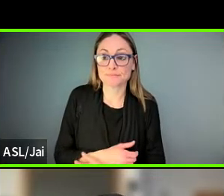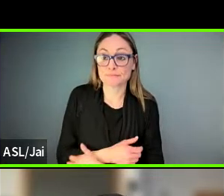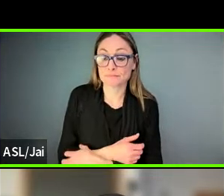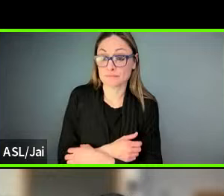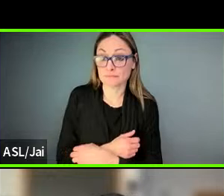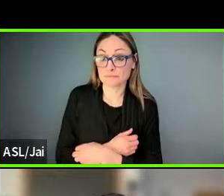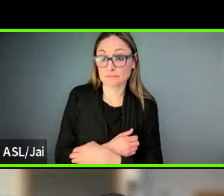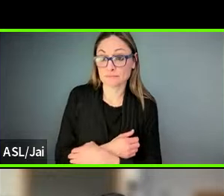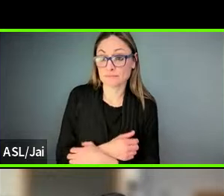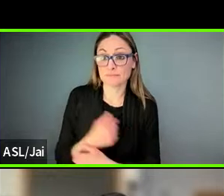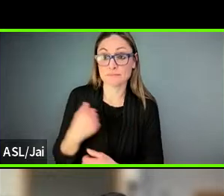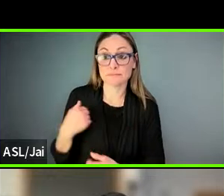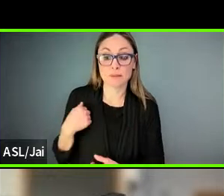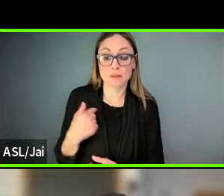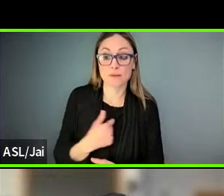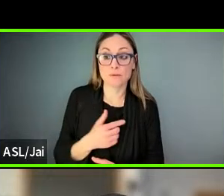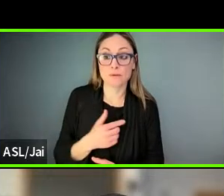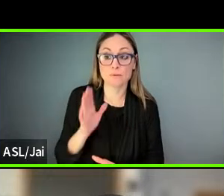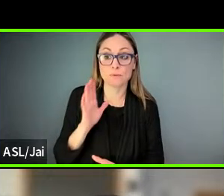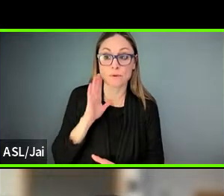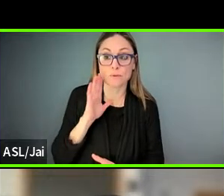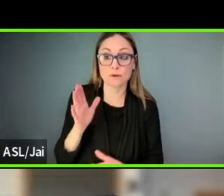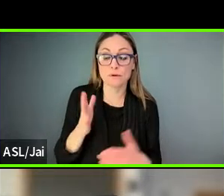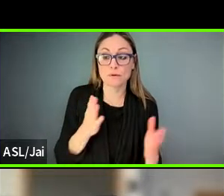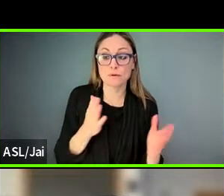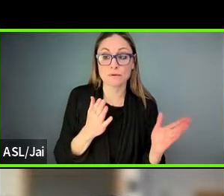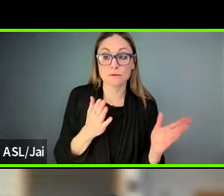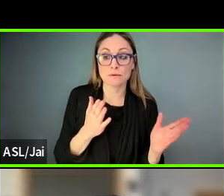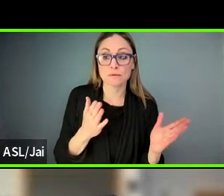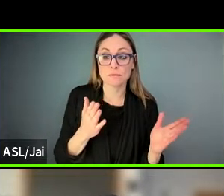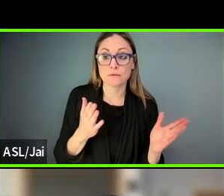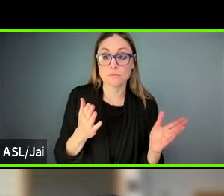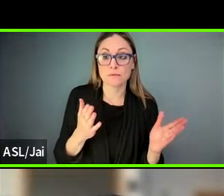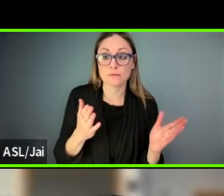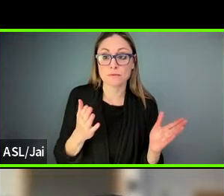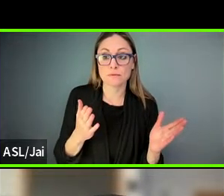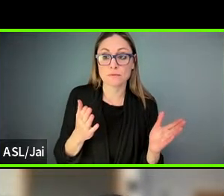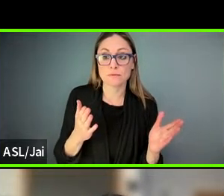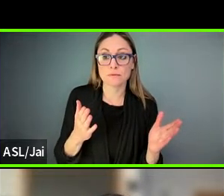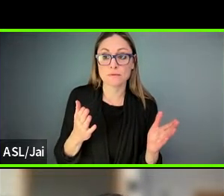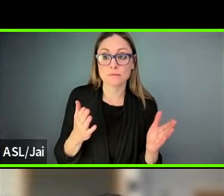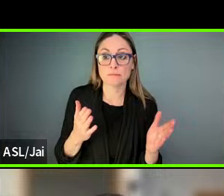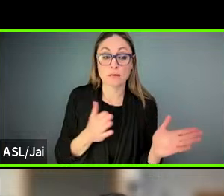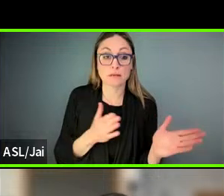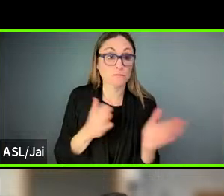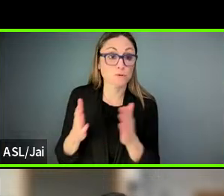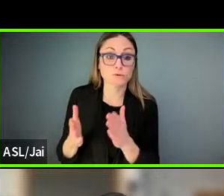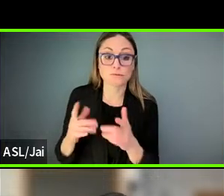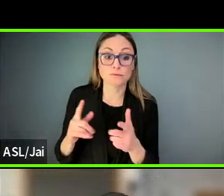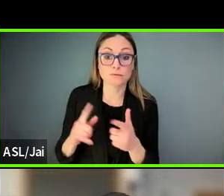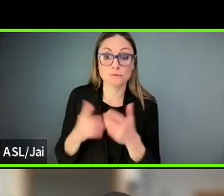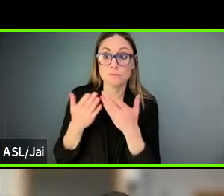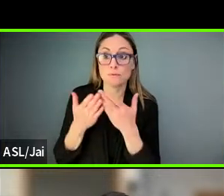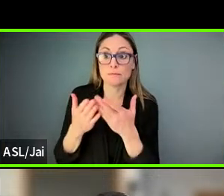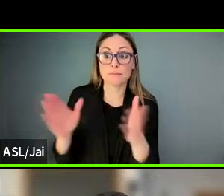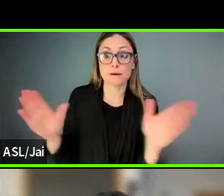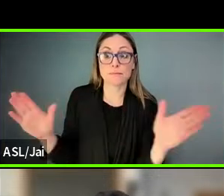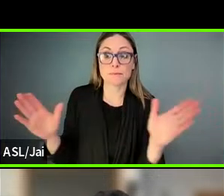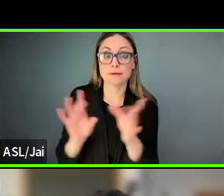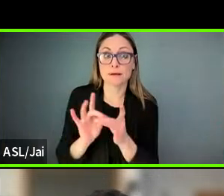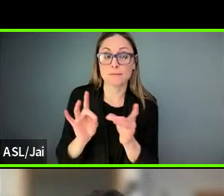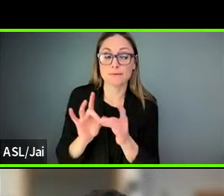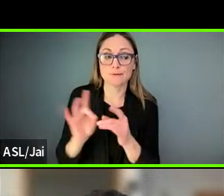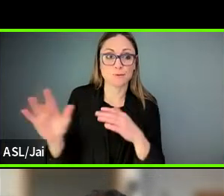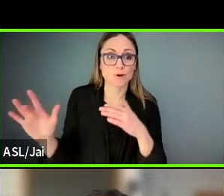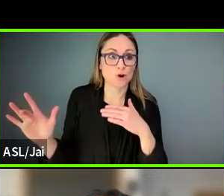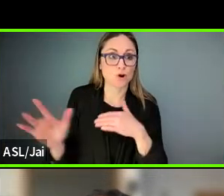And we will move towards public comment, which we are very early.